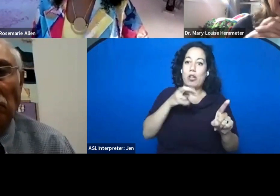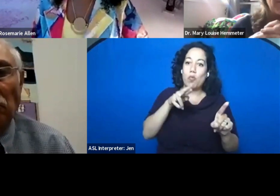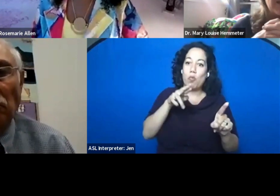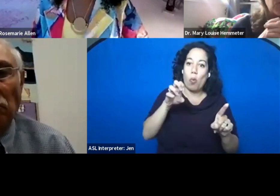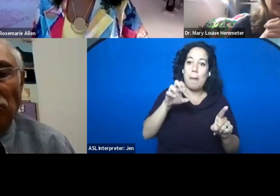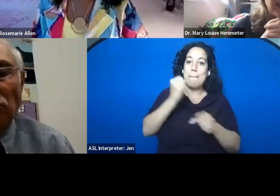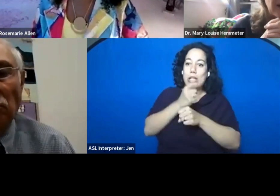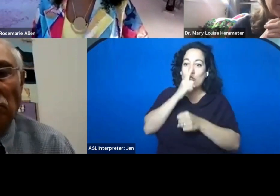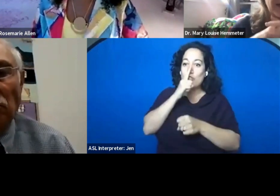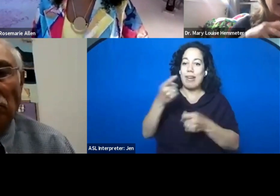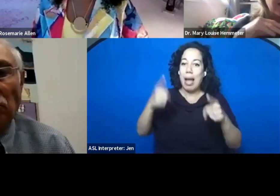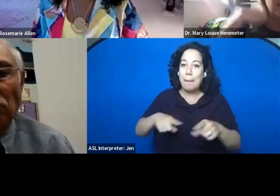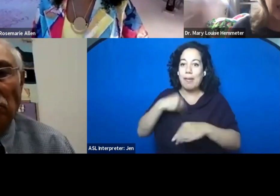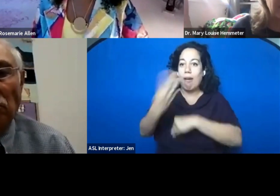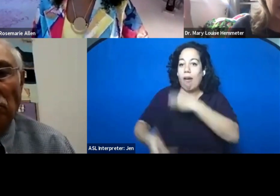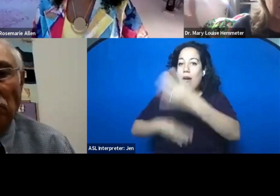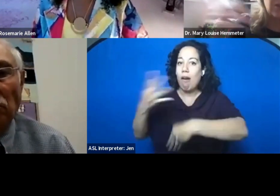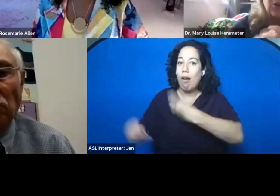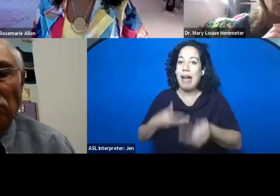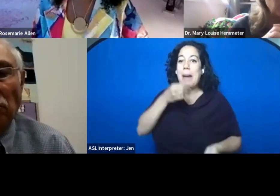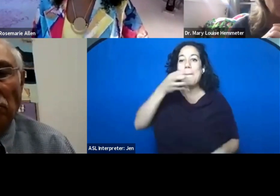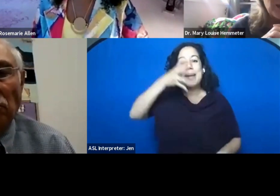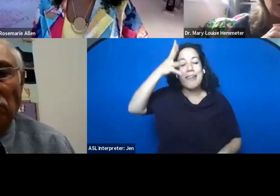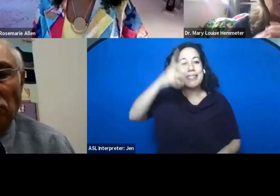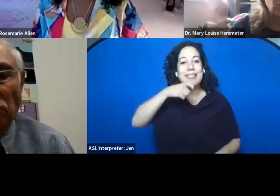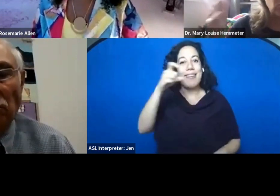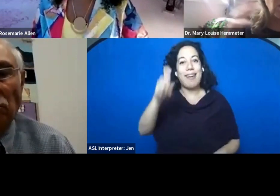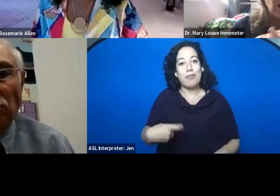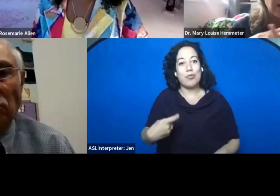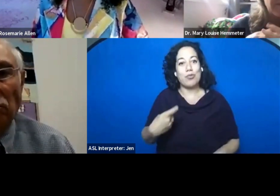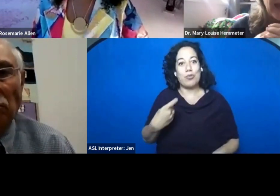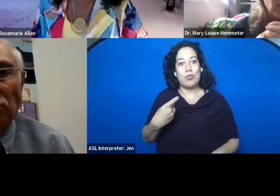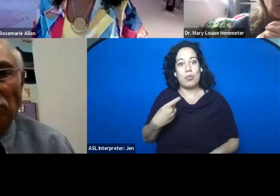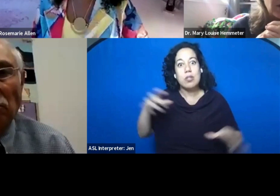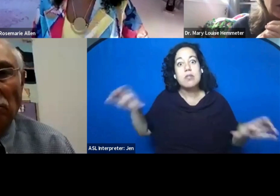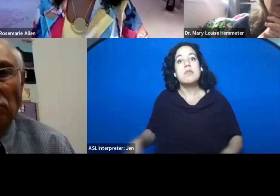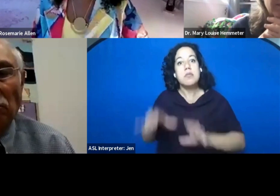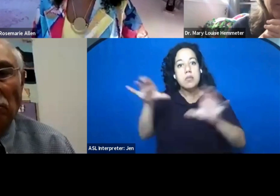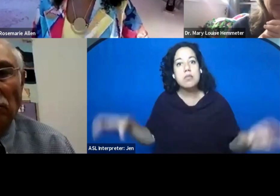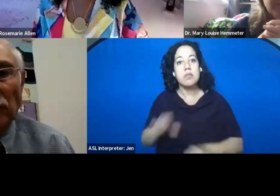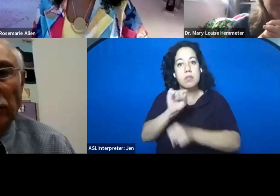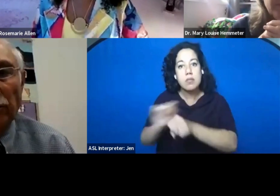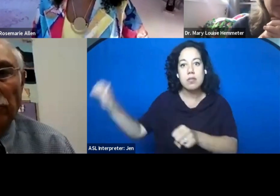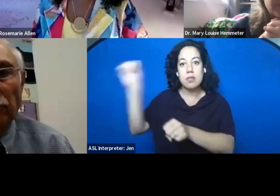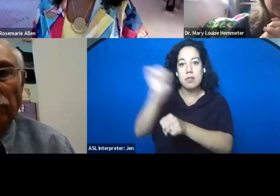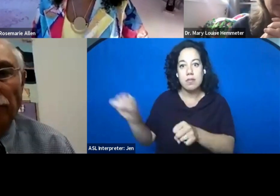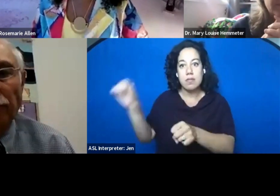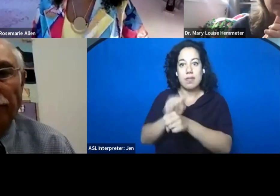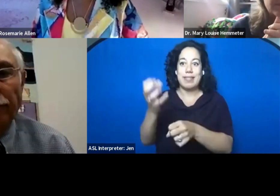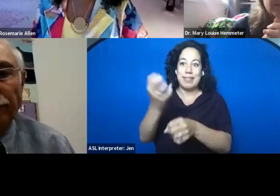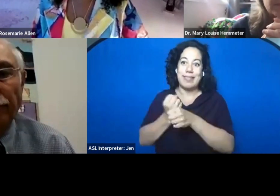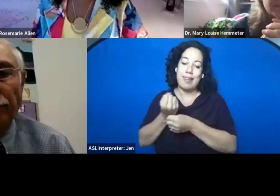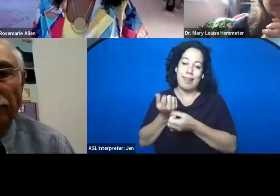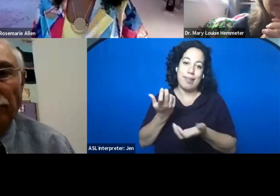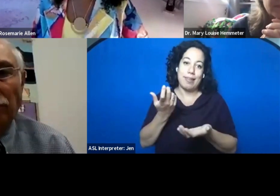that happens without parents having to do all of that work.